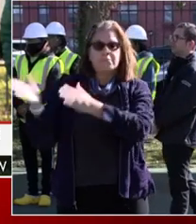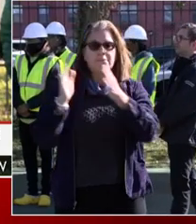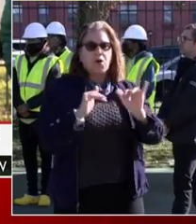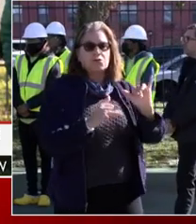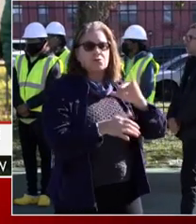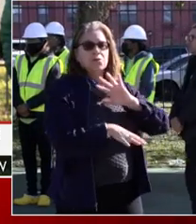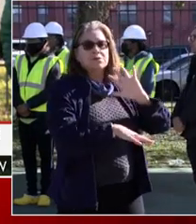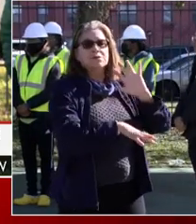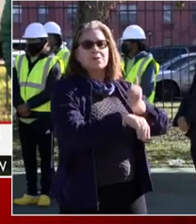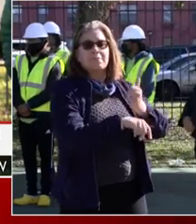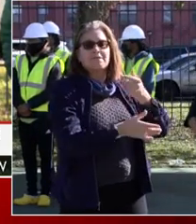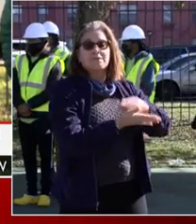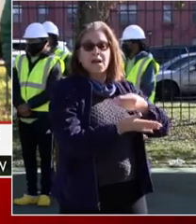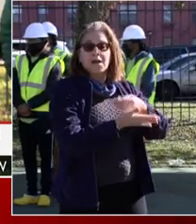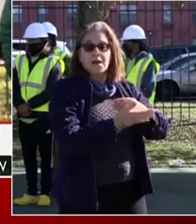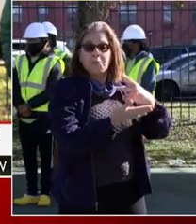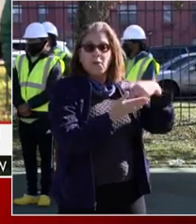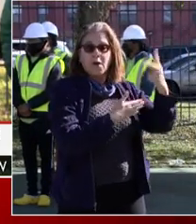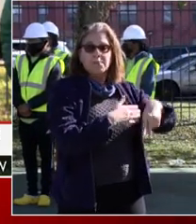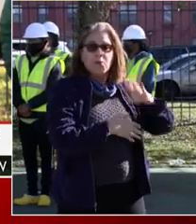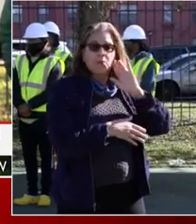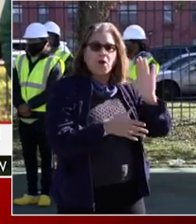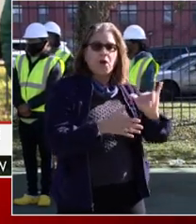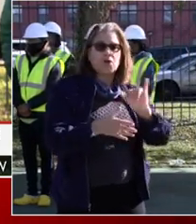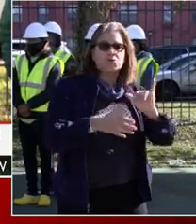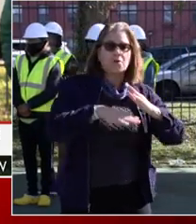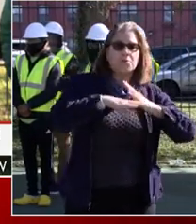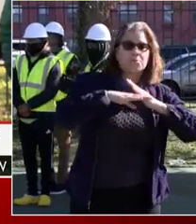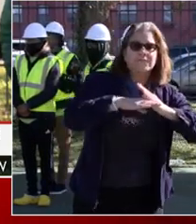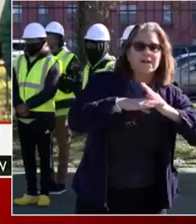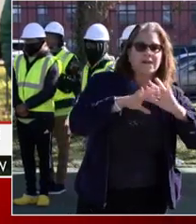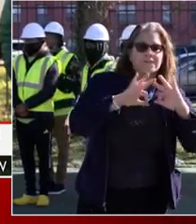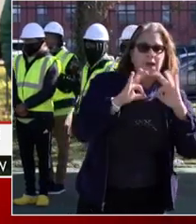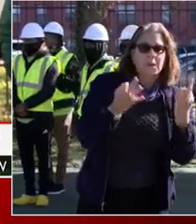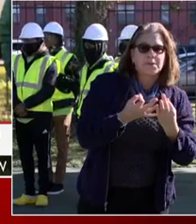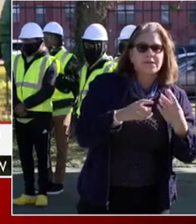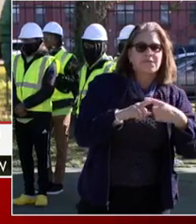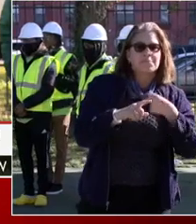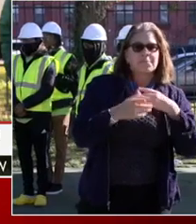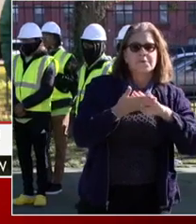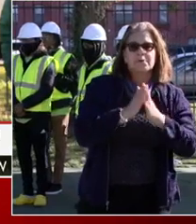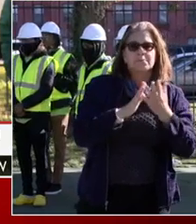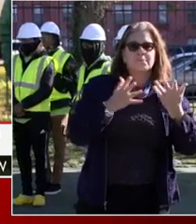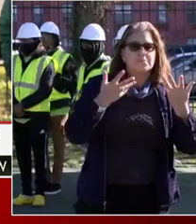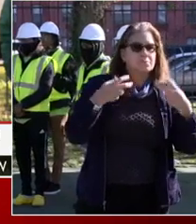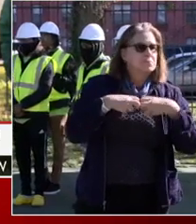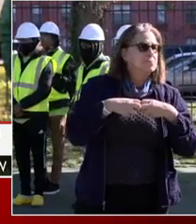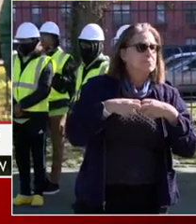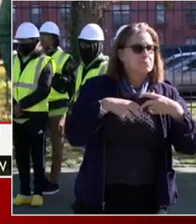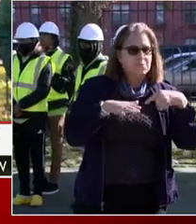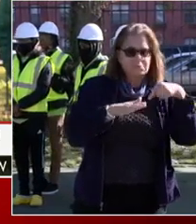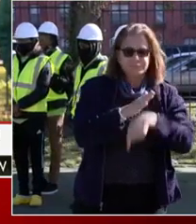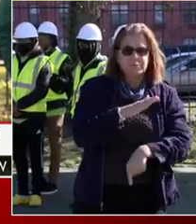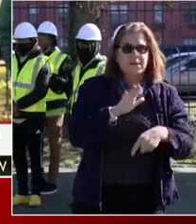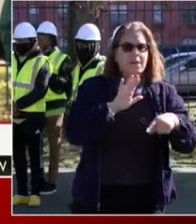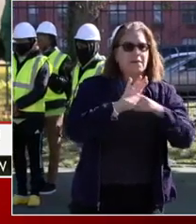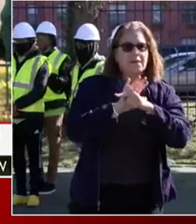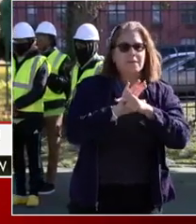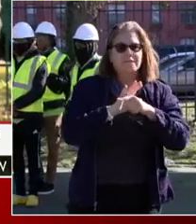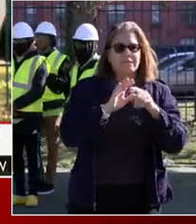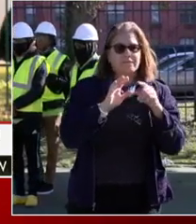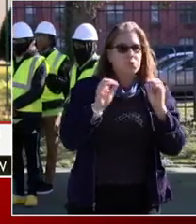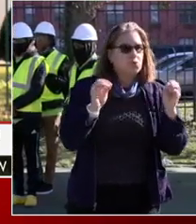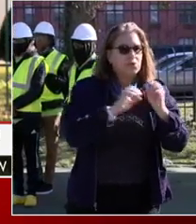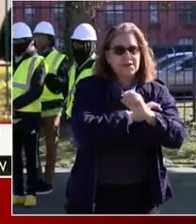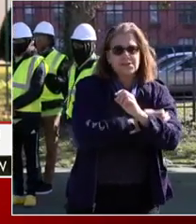programs, I should say, that prevent families from even getting into that type of debt. And that's what Solar for All does. Solar